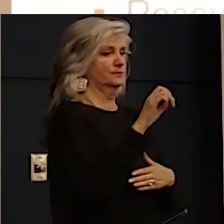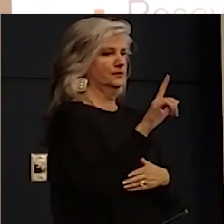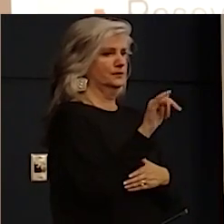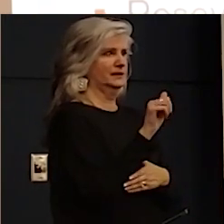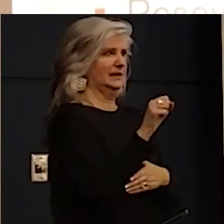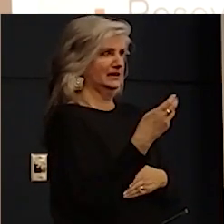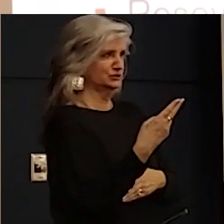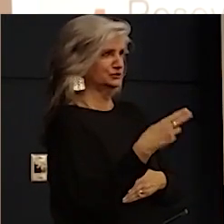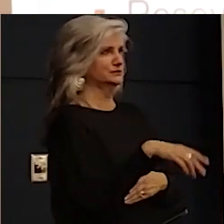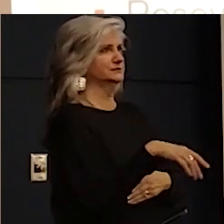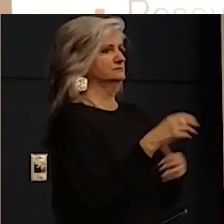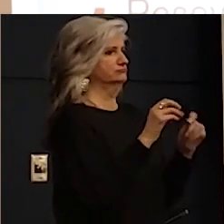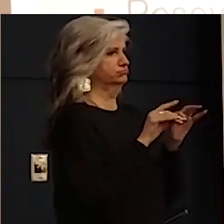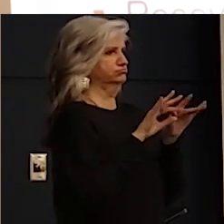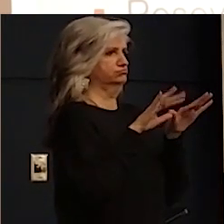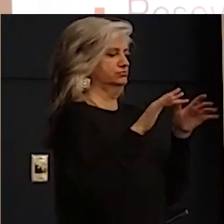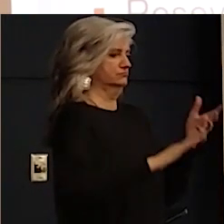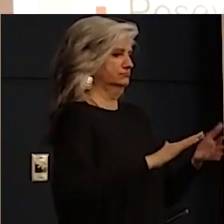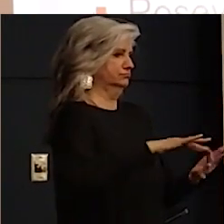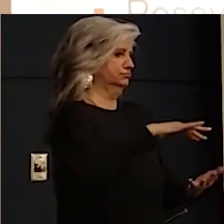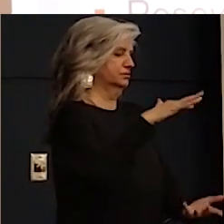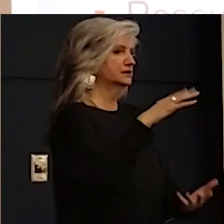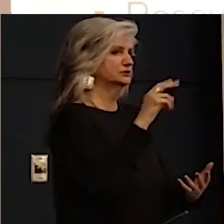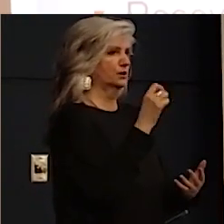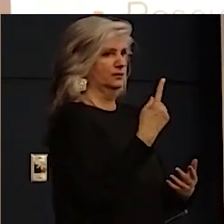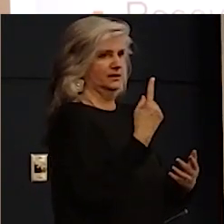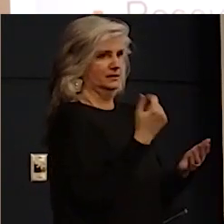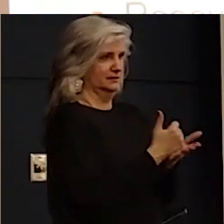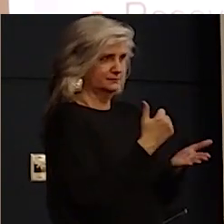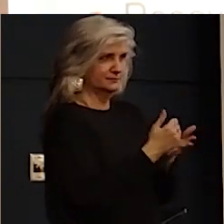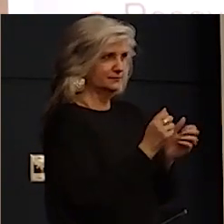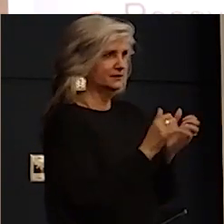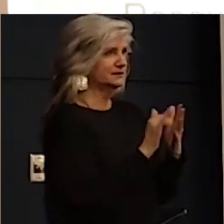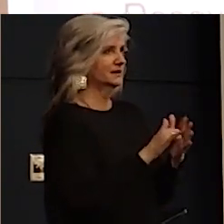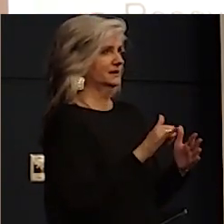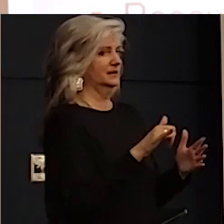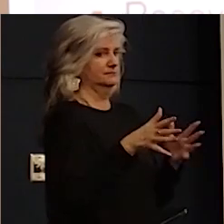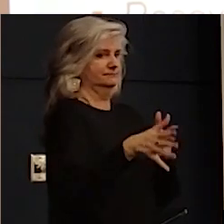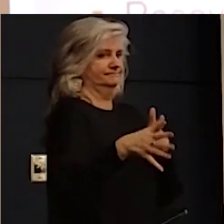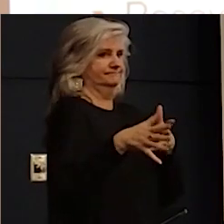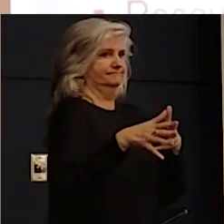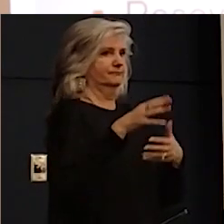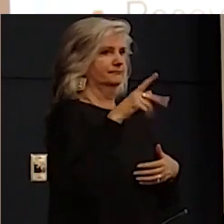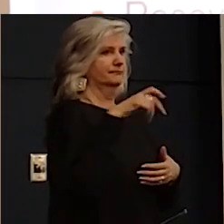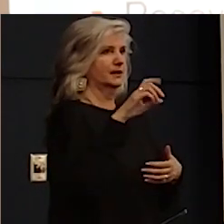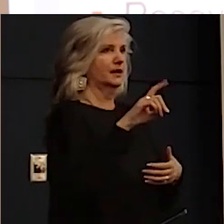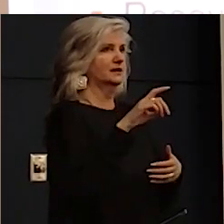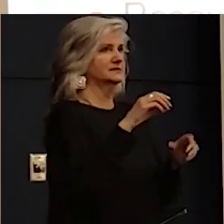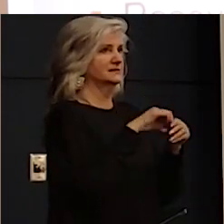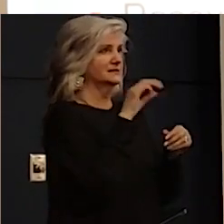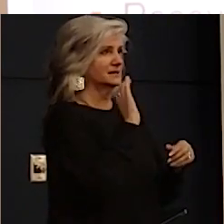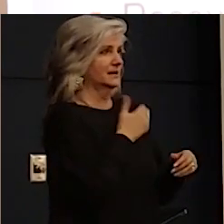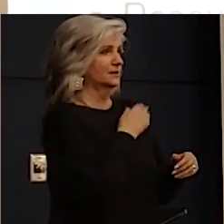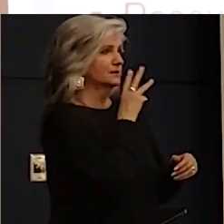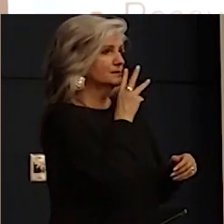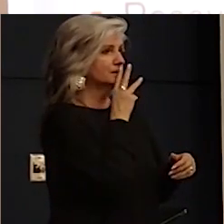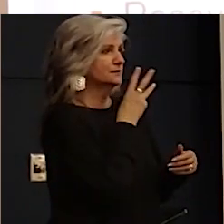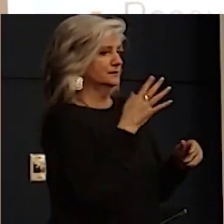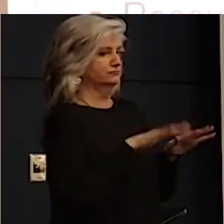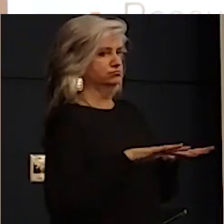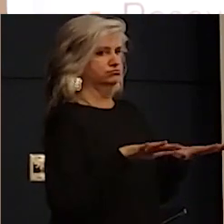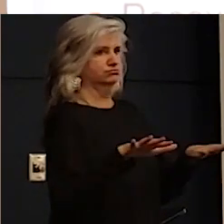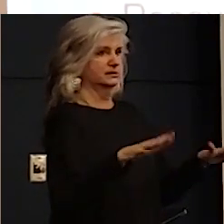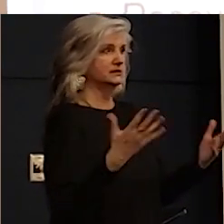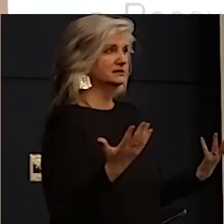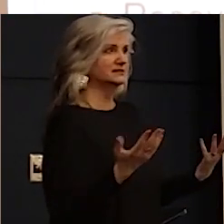up and piling up and piling up, nobody doing anything about it, sitting in unlined ponds, leaching into our groundwater, no adequate consideration